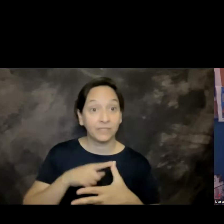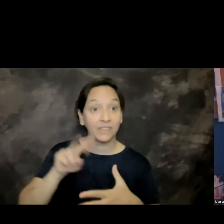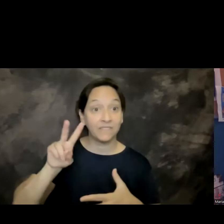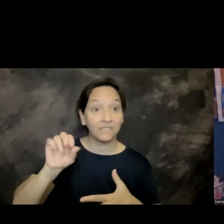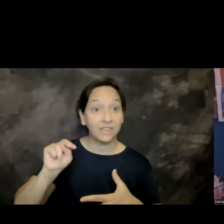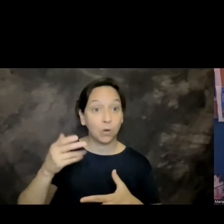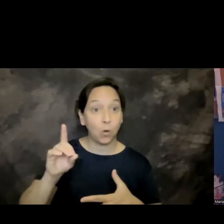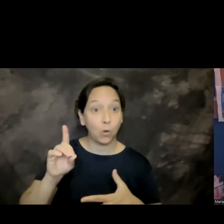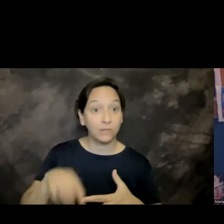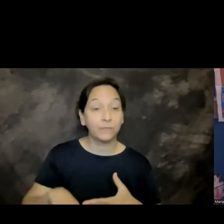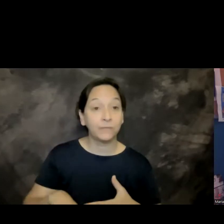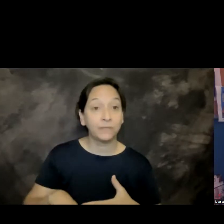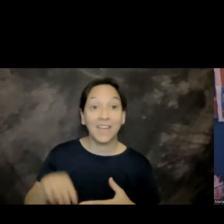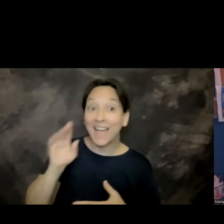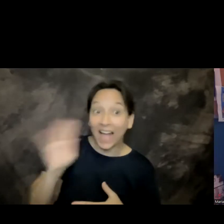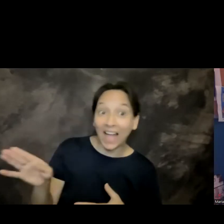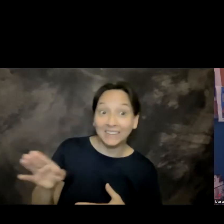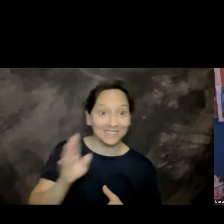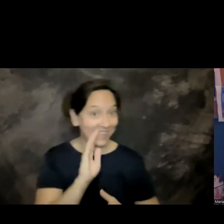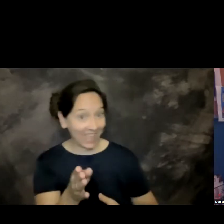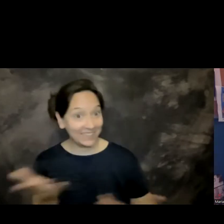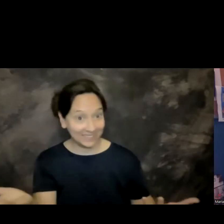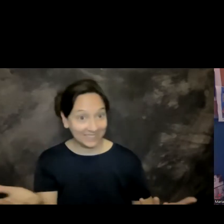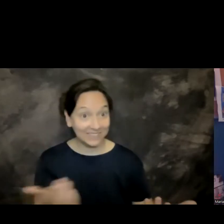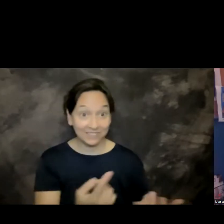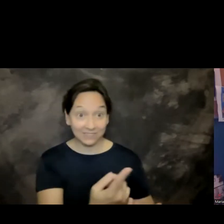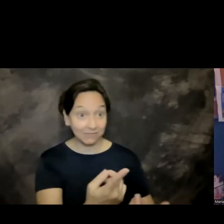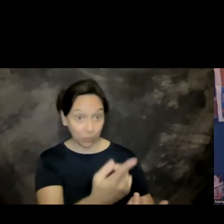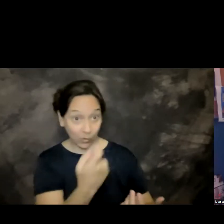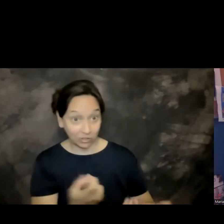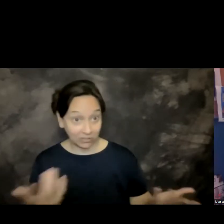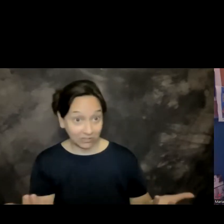Hi. Hi. You have a question for us, Mr. Vinod?